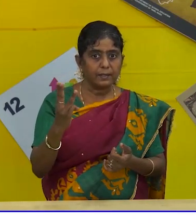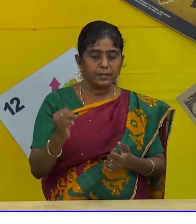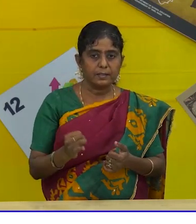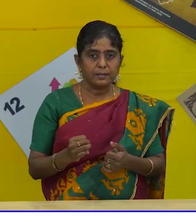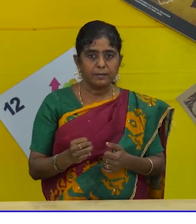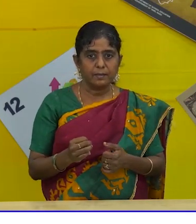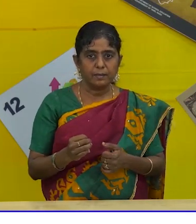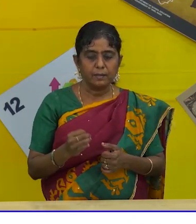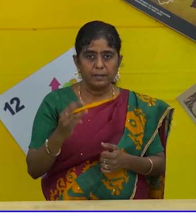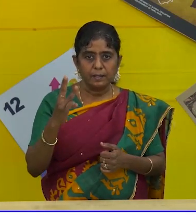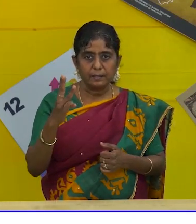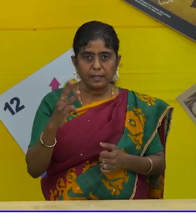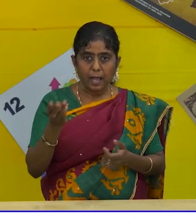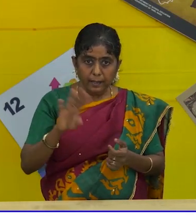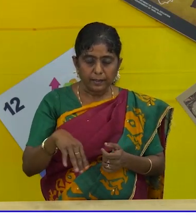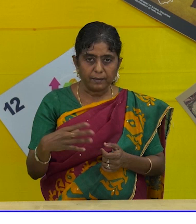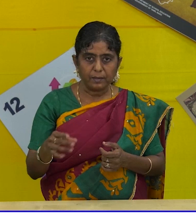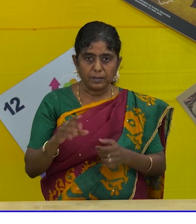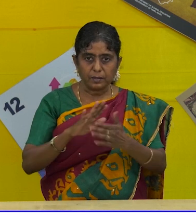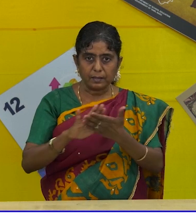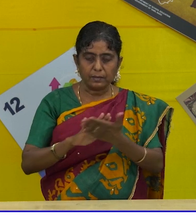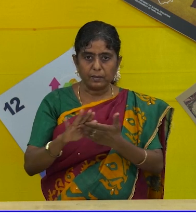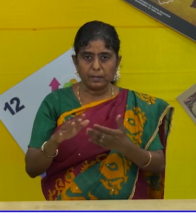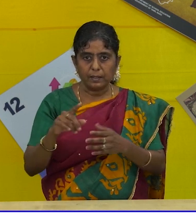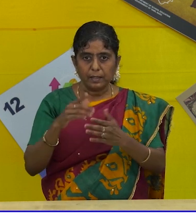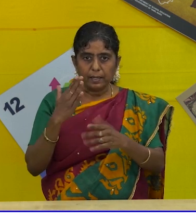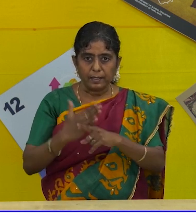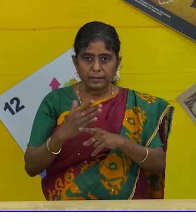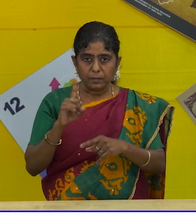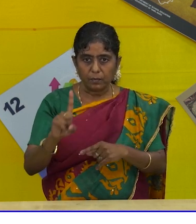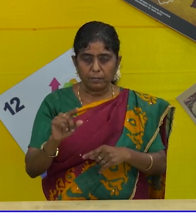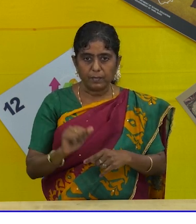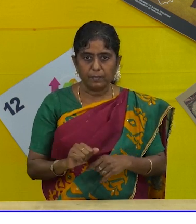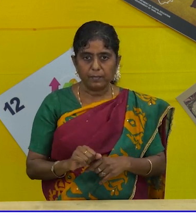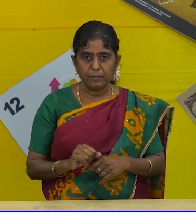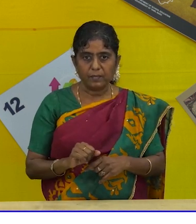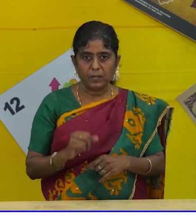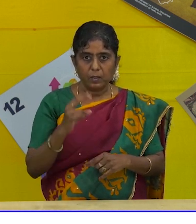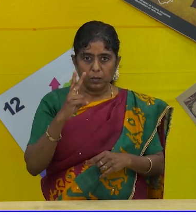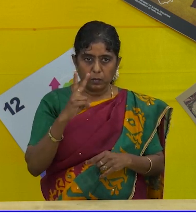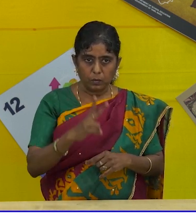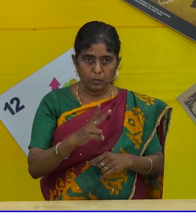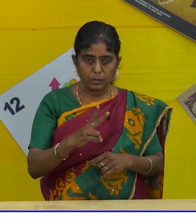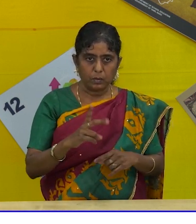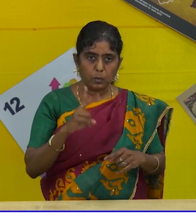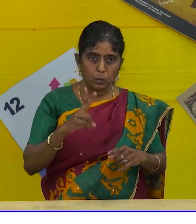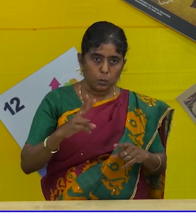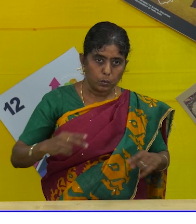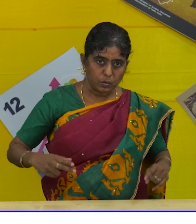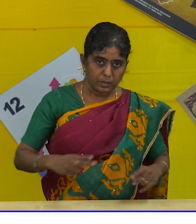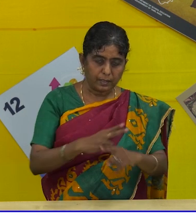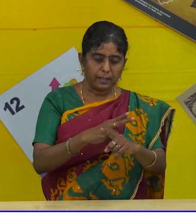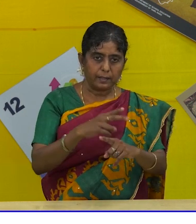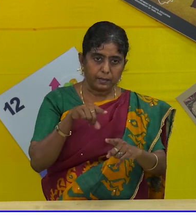equations? Three equation means again the three planes should intersect at only one point. So two equation means two straight lines